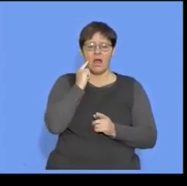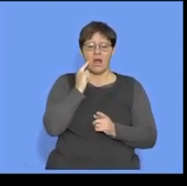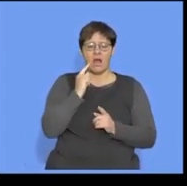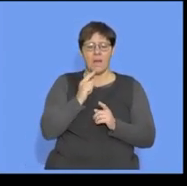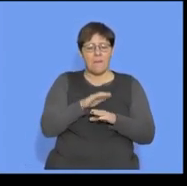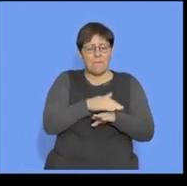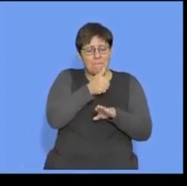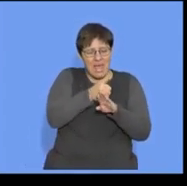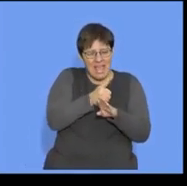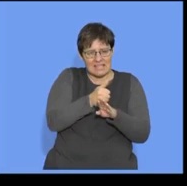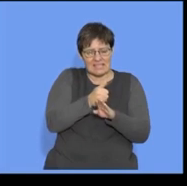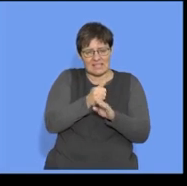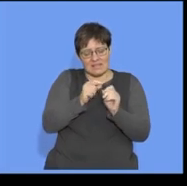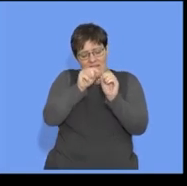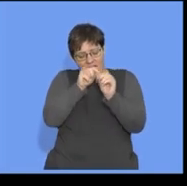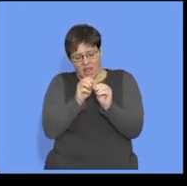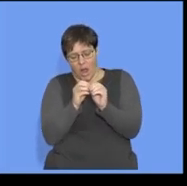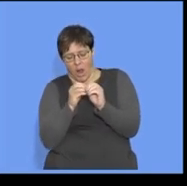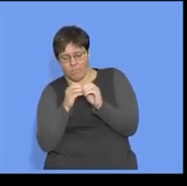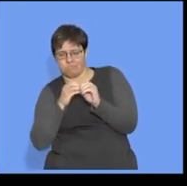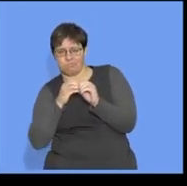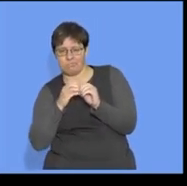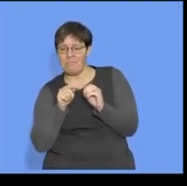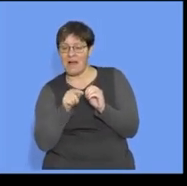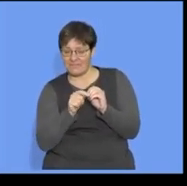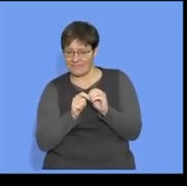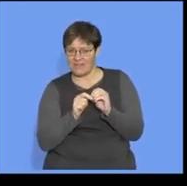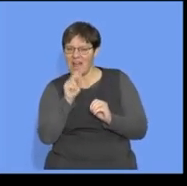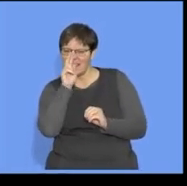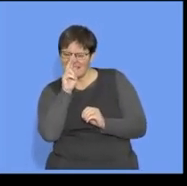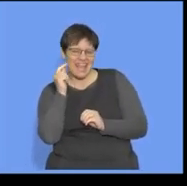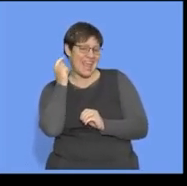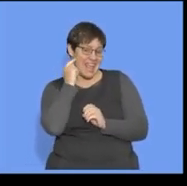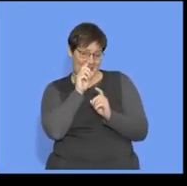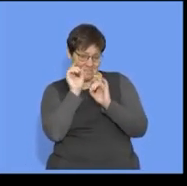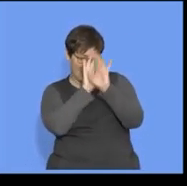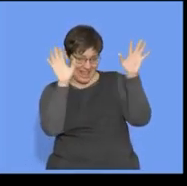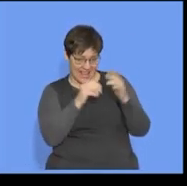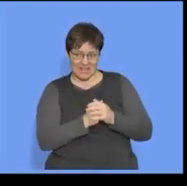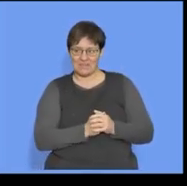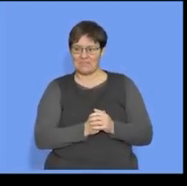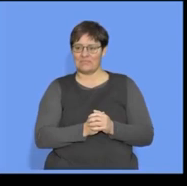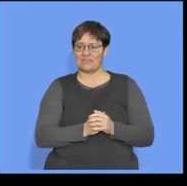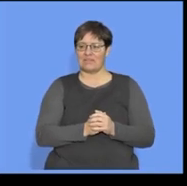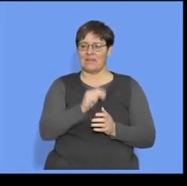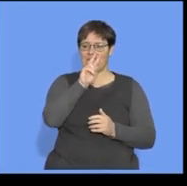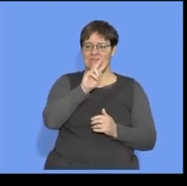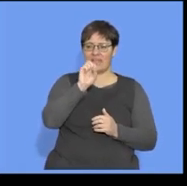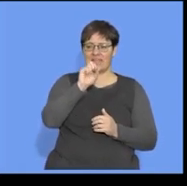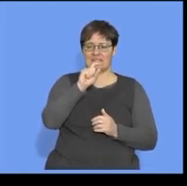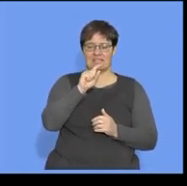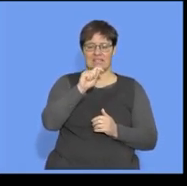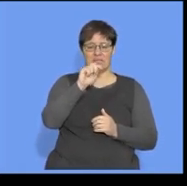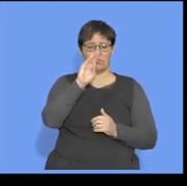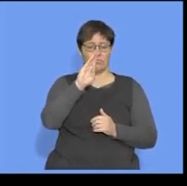at the base of the semicircular canal. I think you are now seeing the ear. Vestibular, we are talking about the